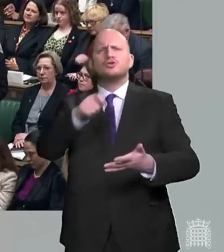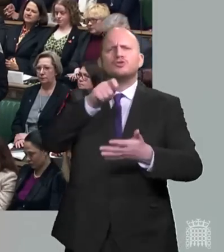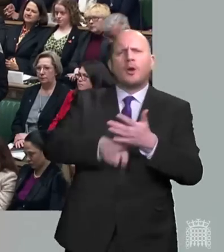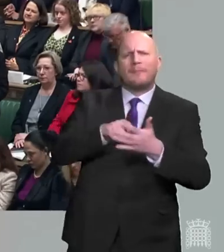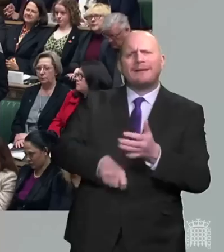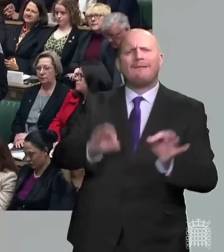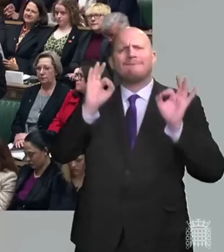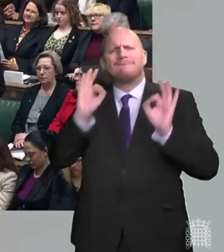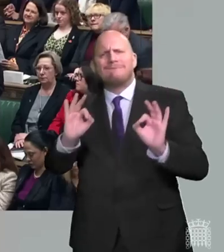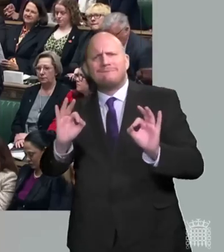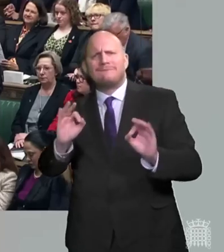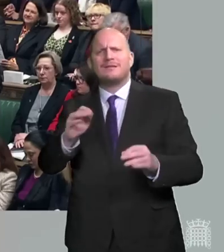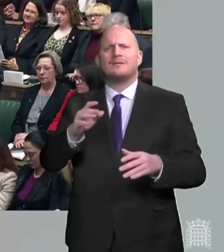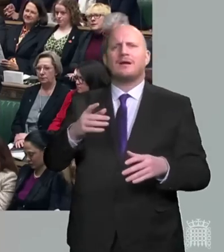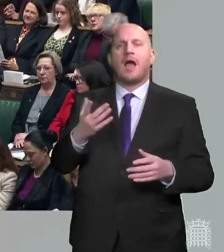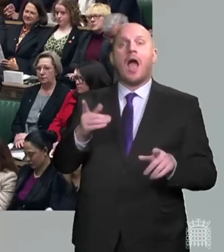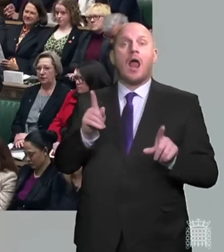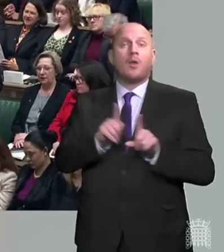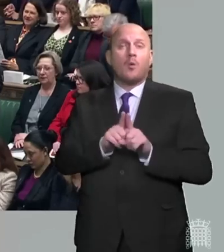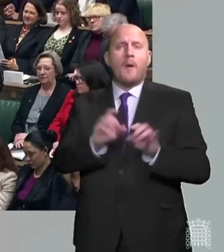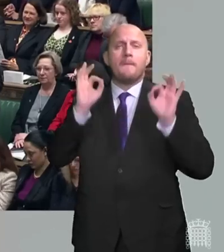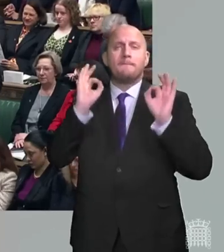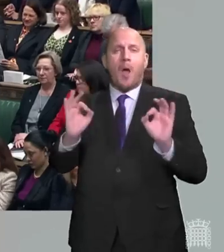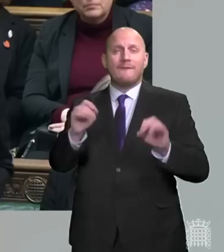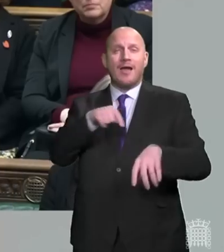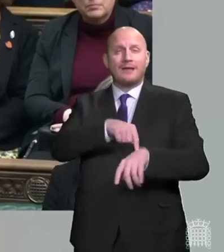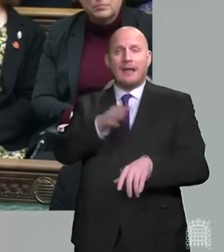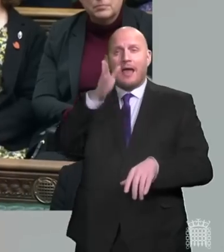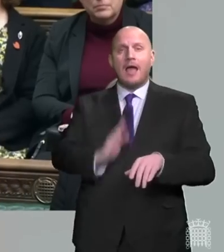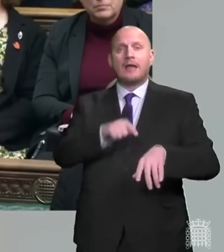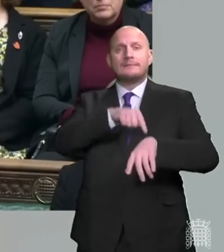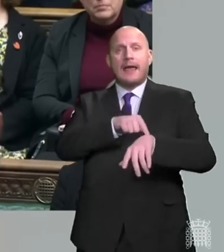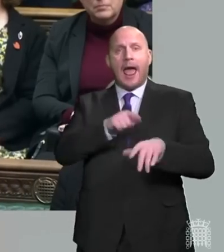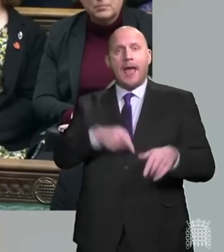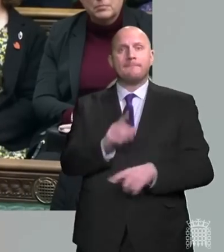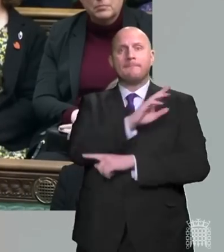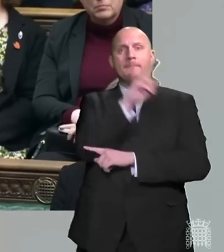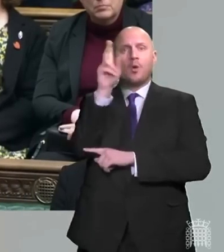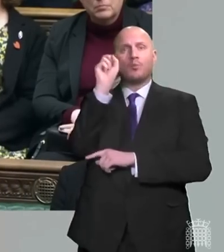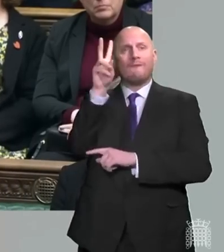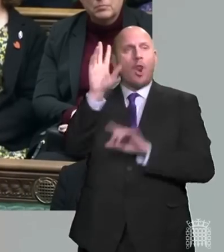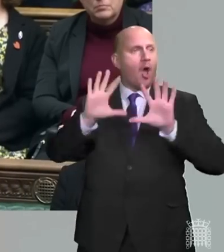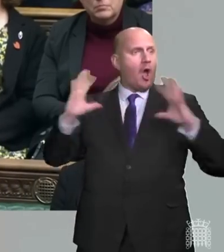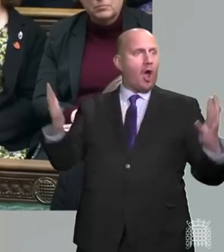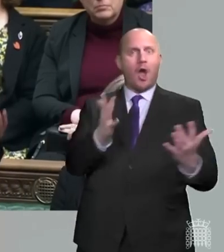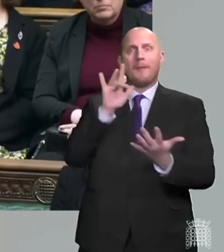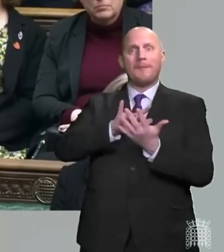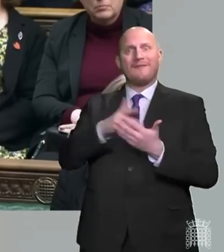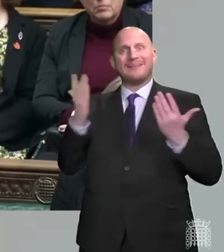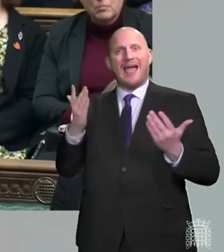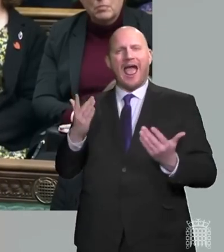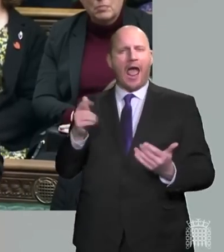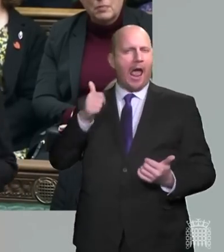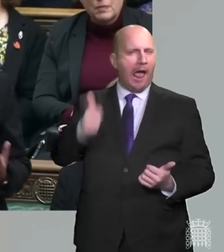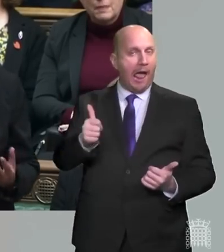time zone for money laundering. And while there has been movement with Russian oligarchs, it's not just them. We know that